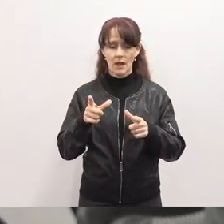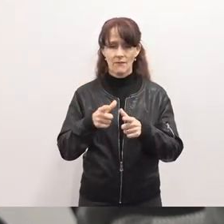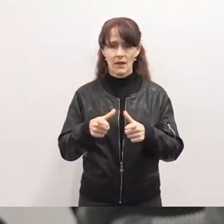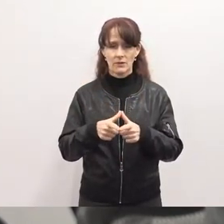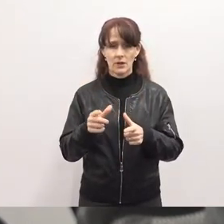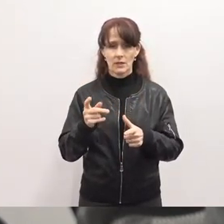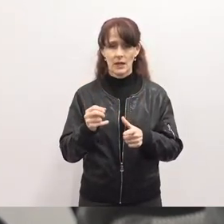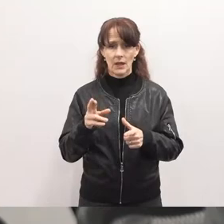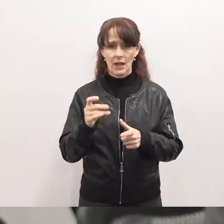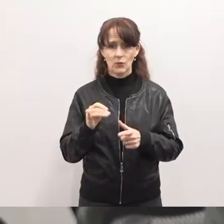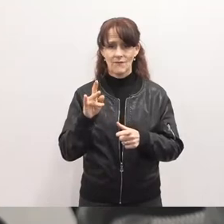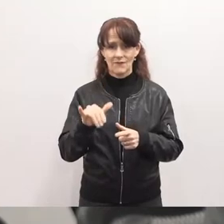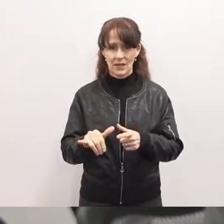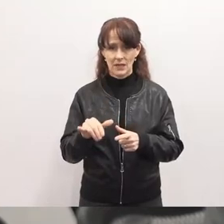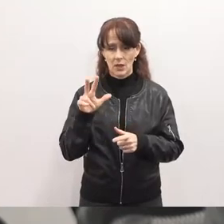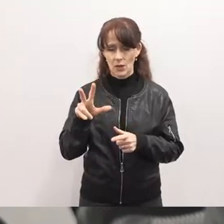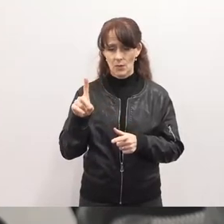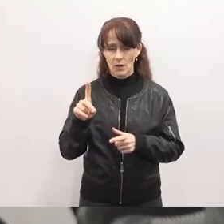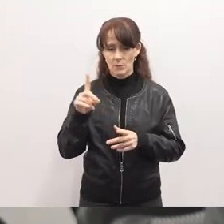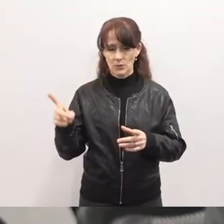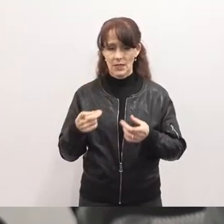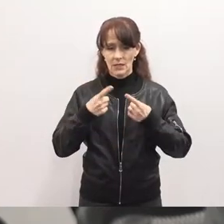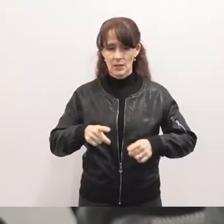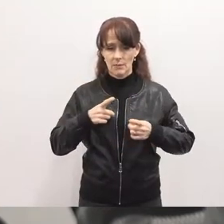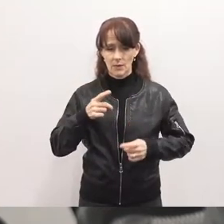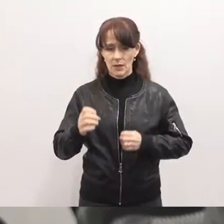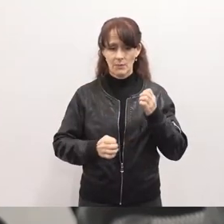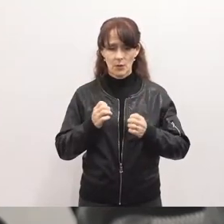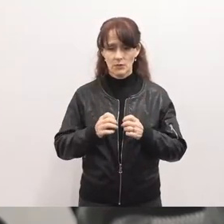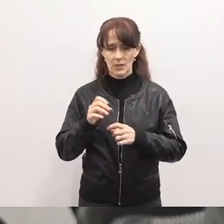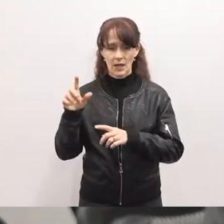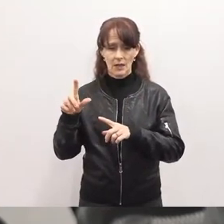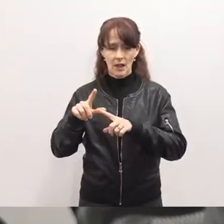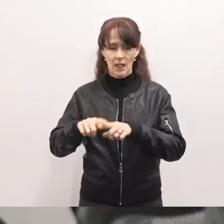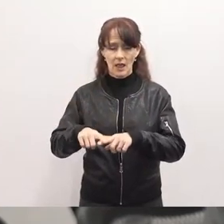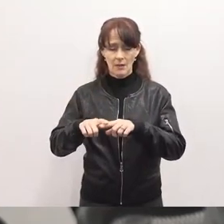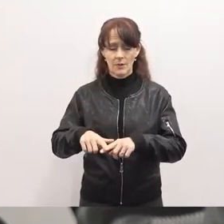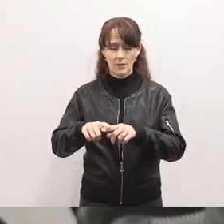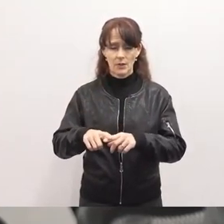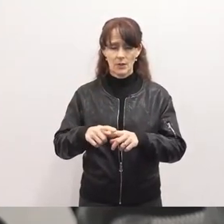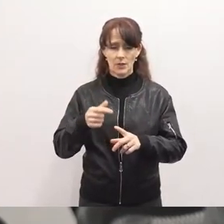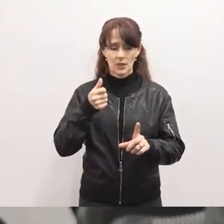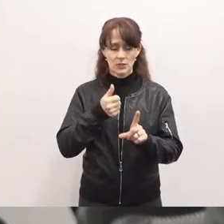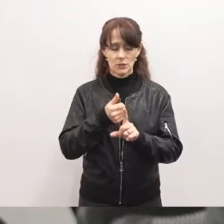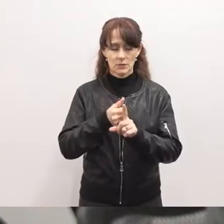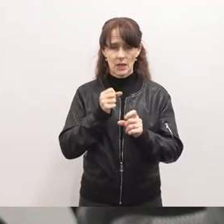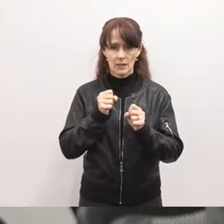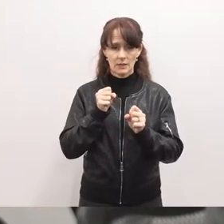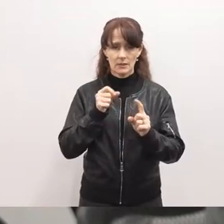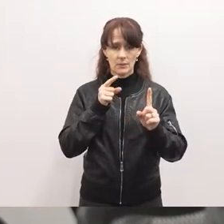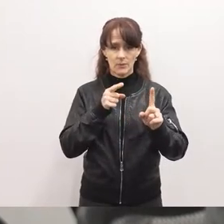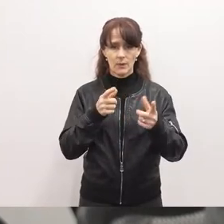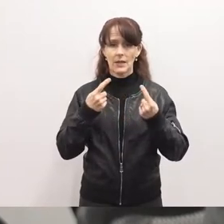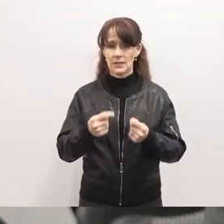testicular atrophy, 31% depression, emotional lability, altered mental status, suicidal ideation, suicide